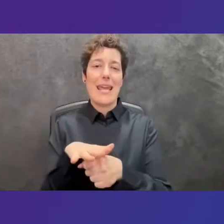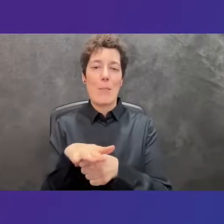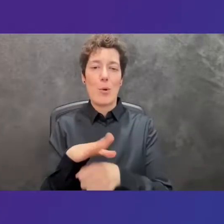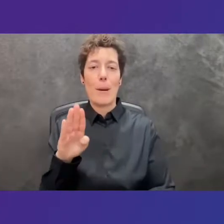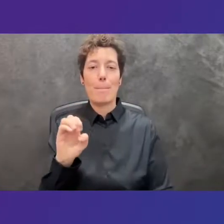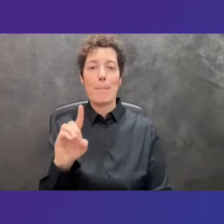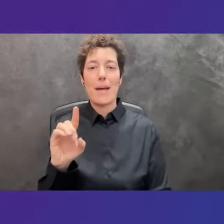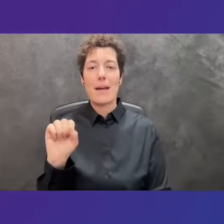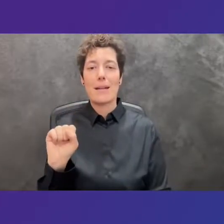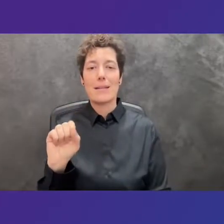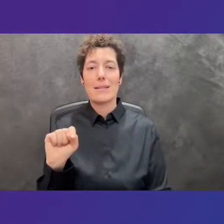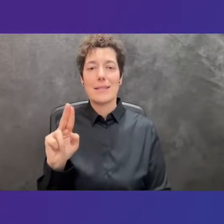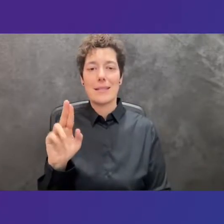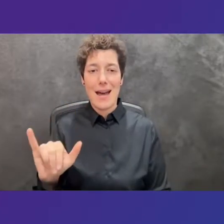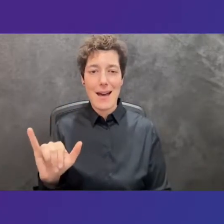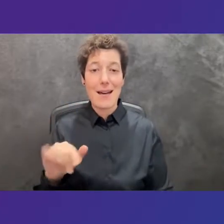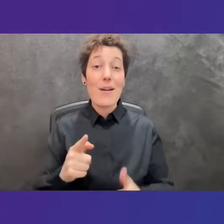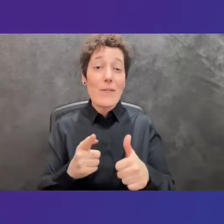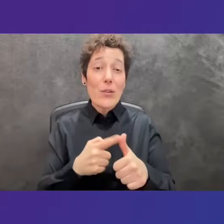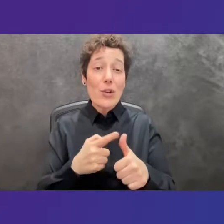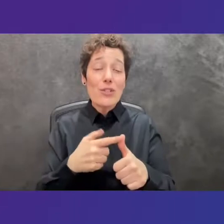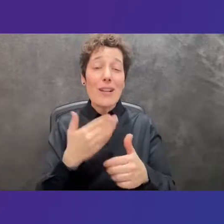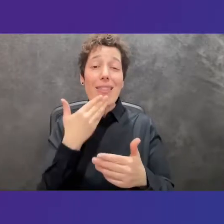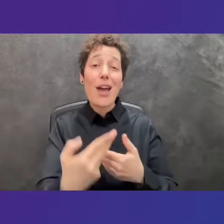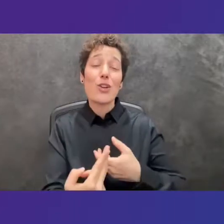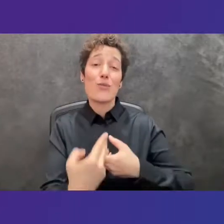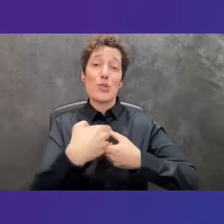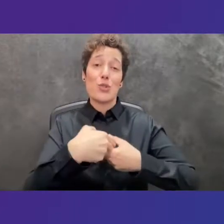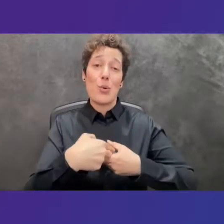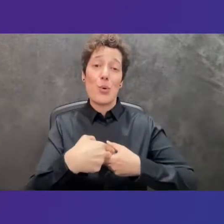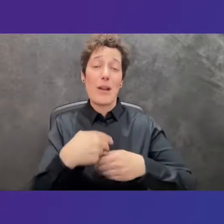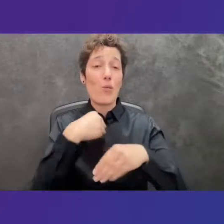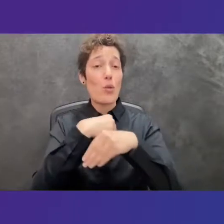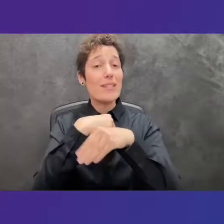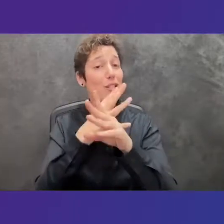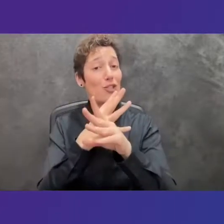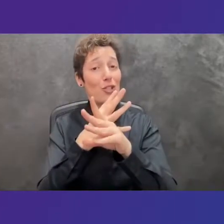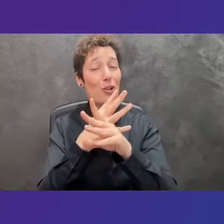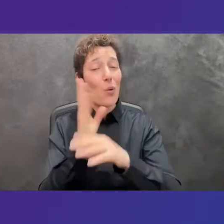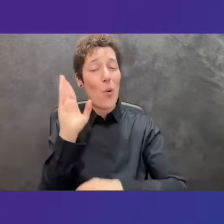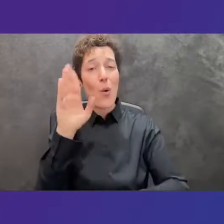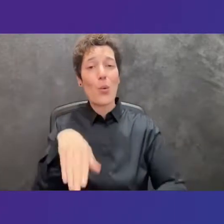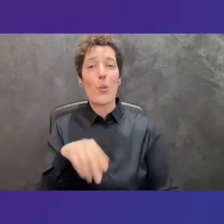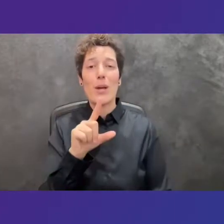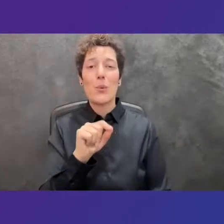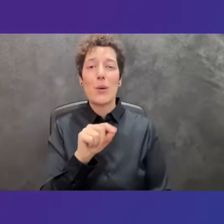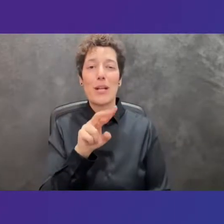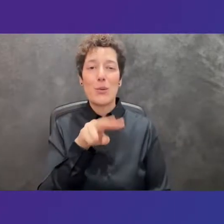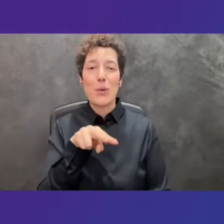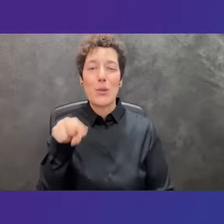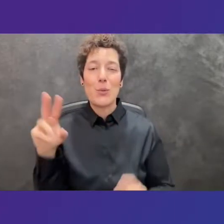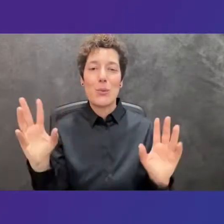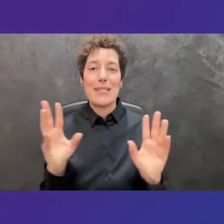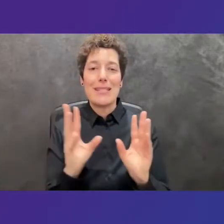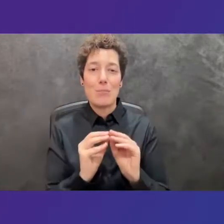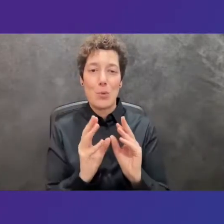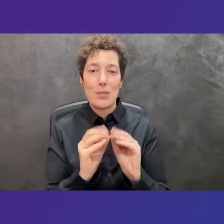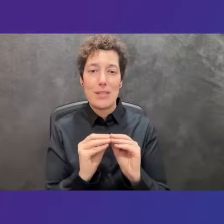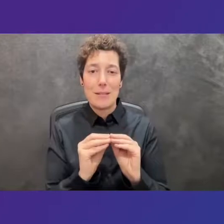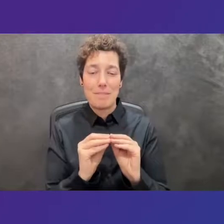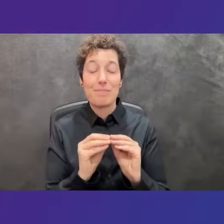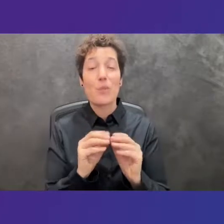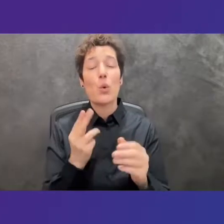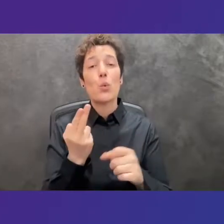First, thank you for joining us for the completely digital 2022 symposium held on the Hoover